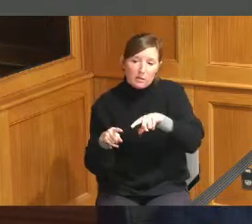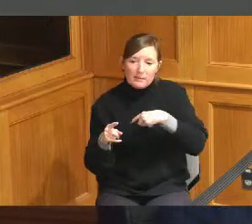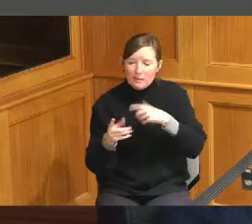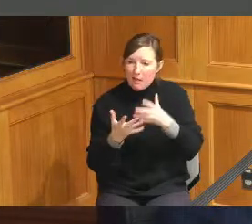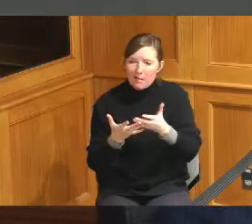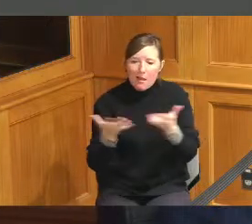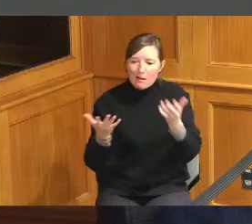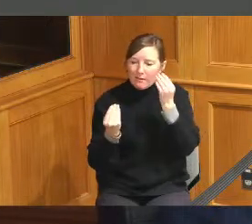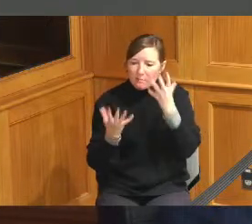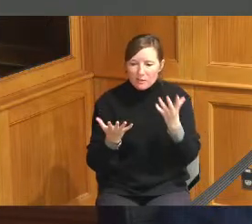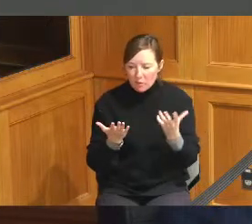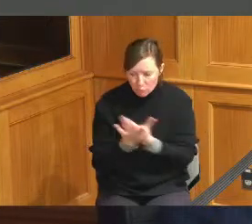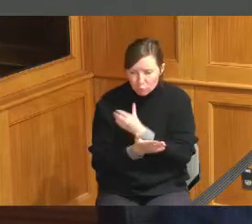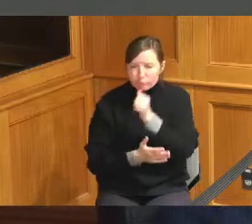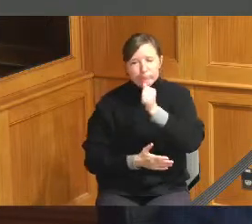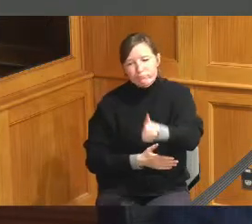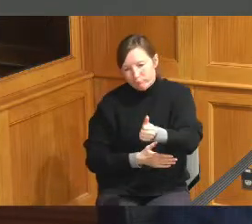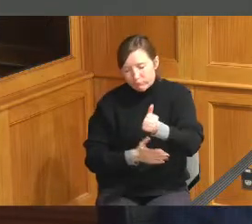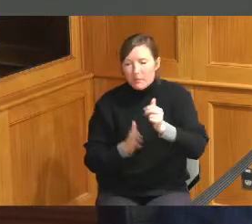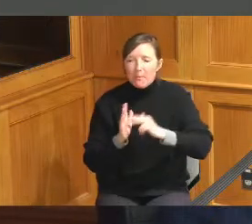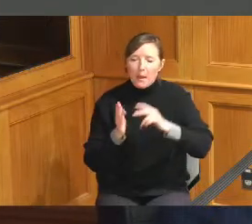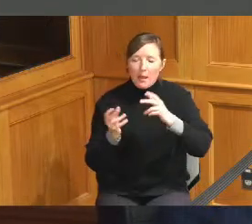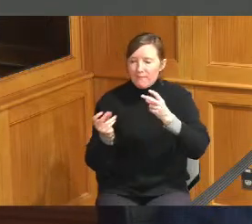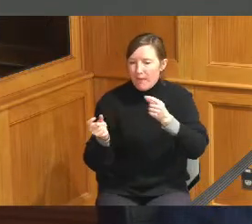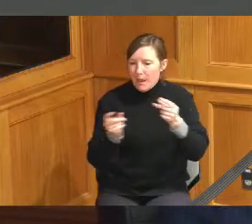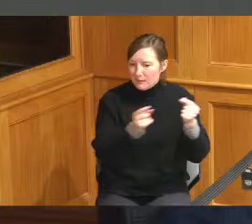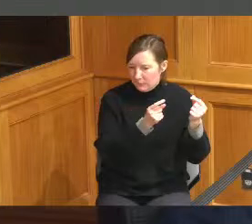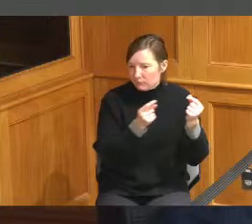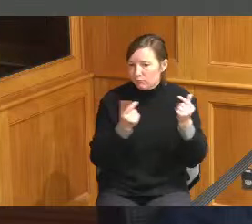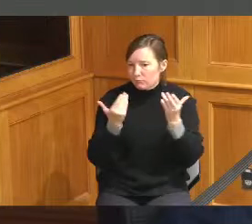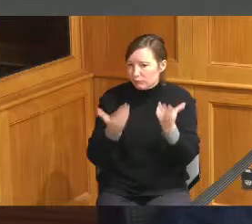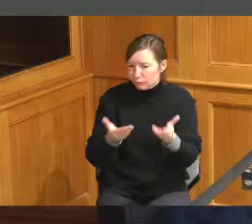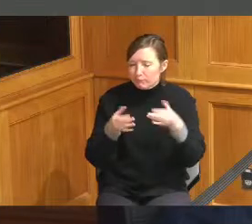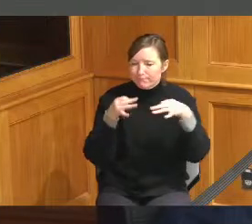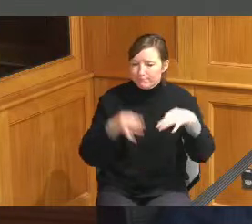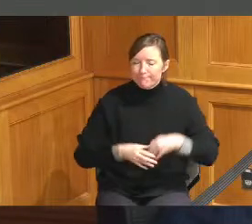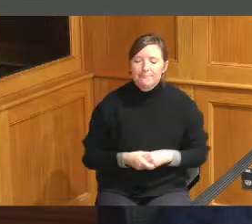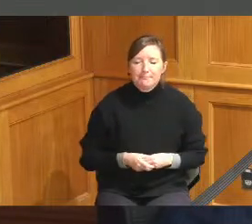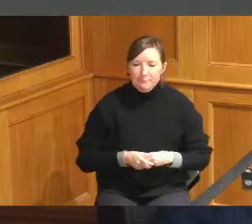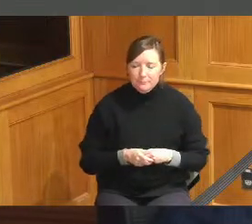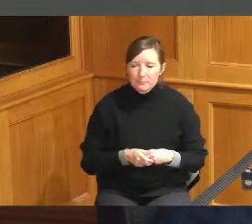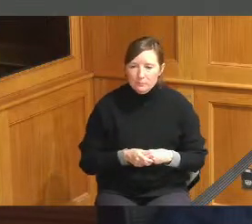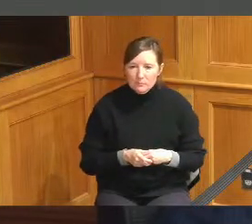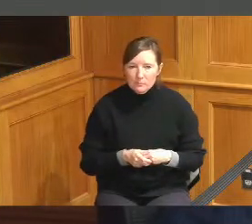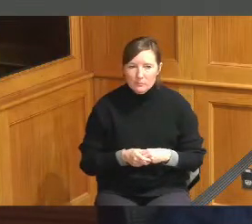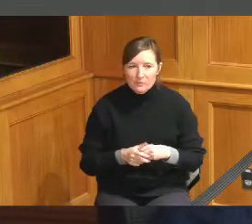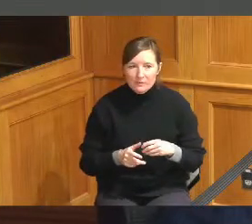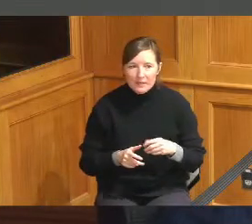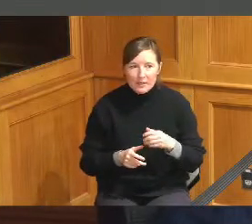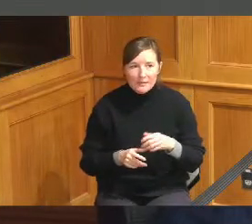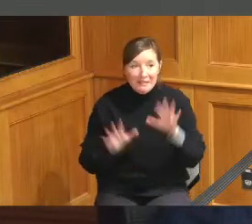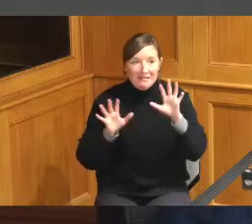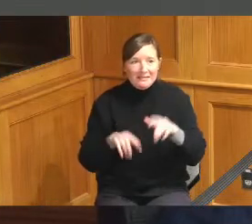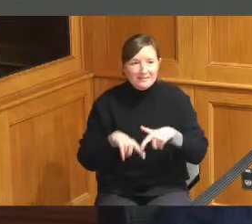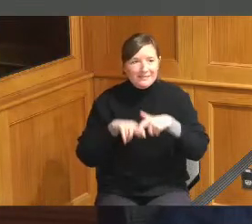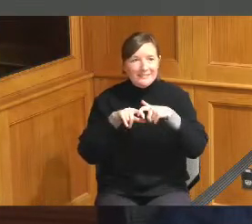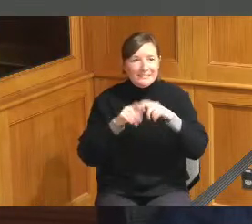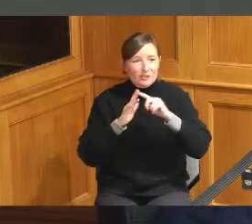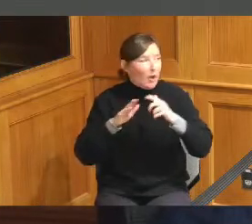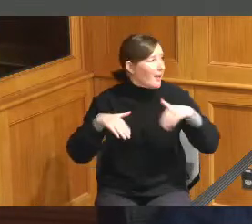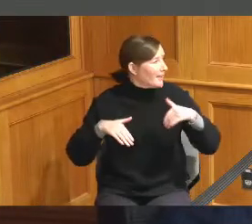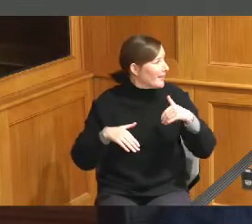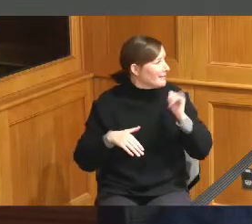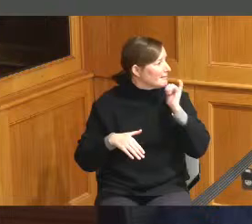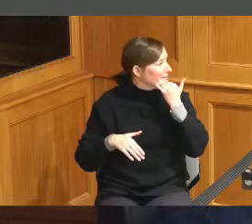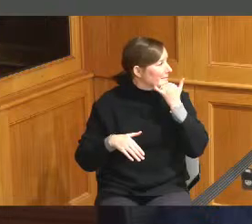this information is not new, so I'm going to try to go through it fairly quickly here, except for the fact that we're not started yet. Christy, would